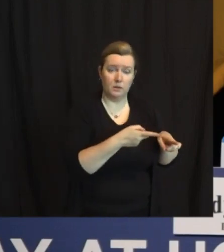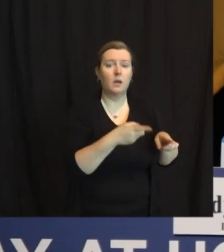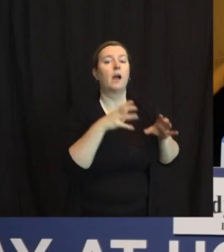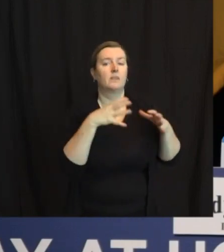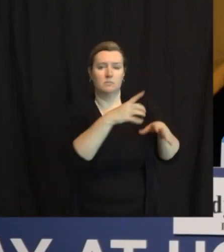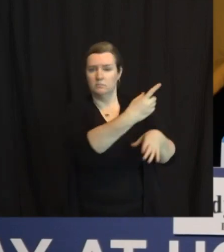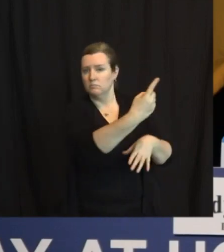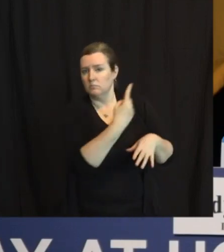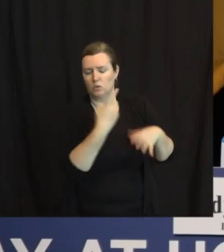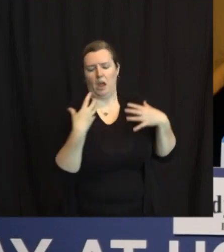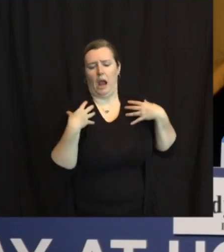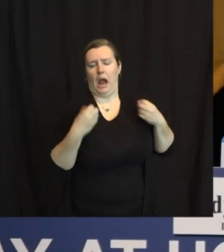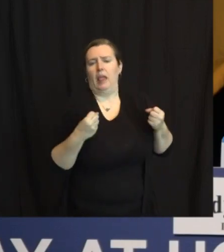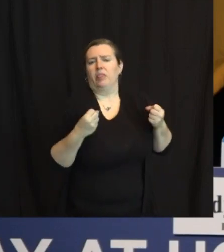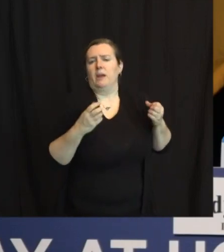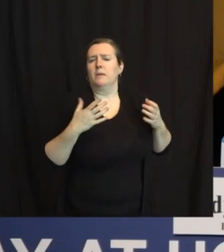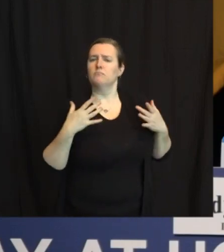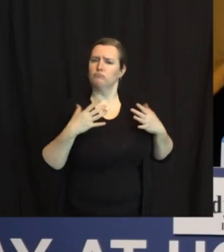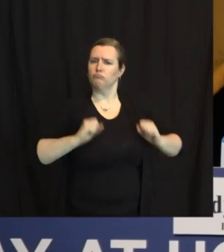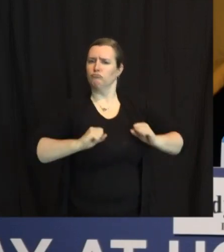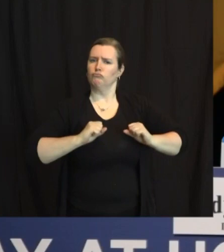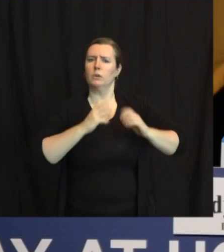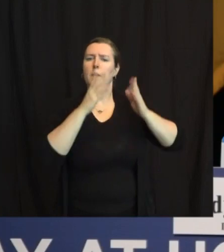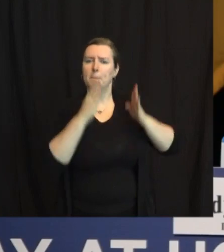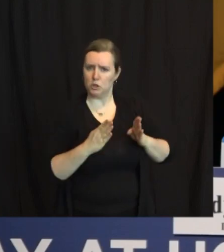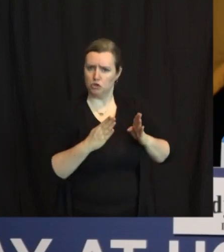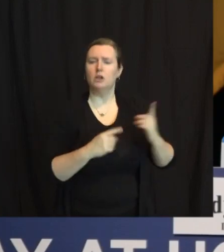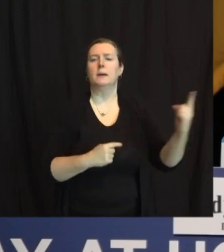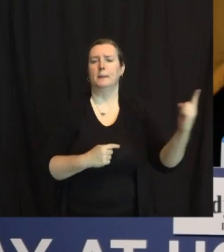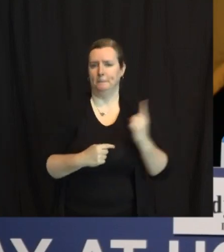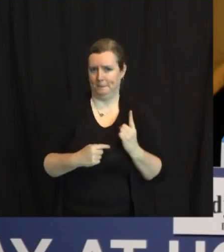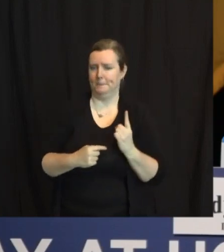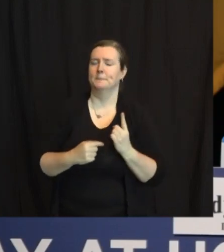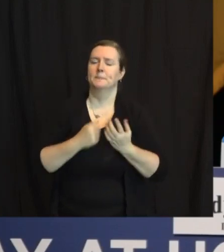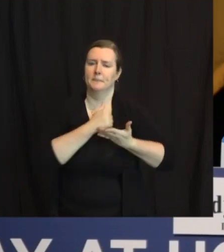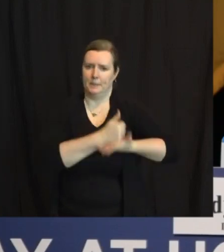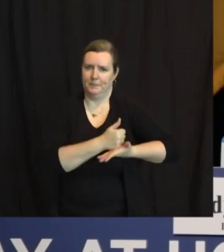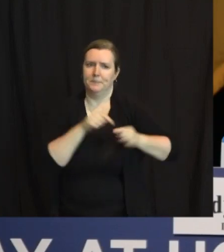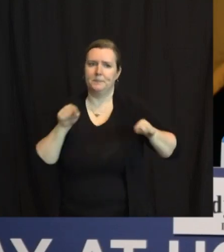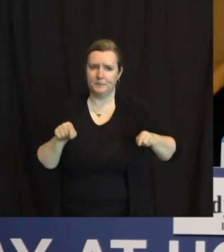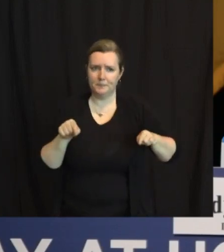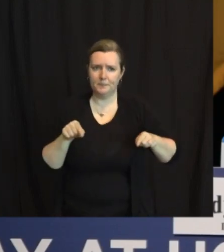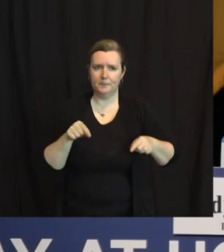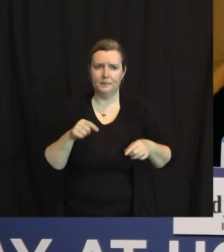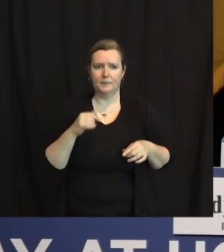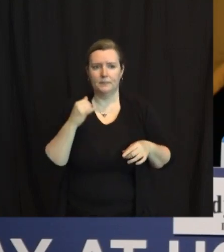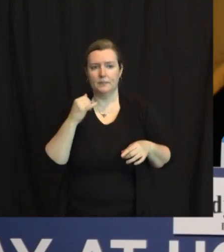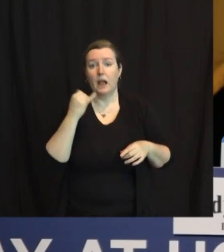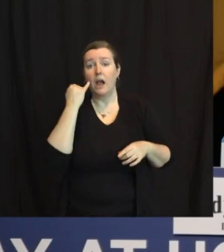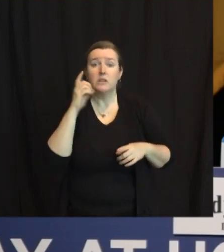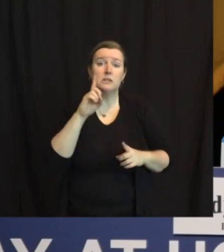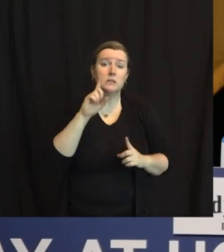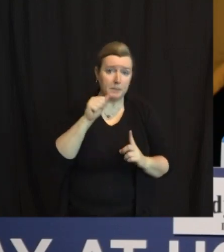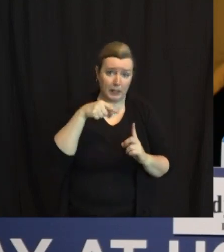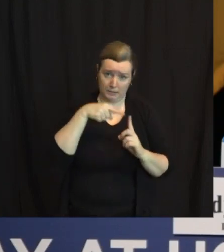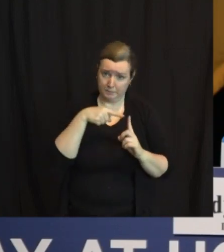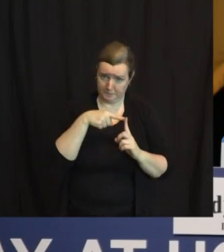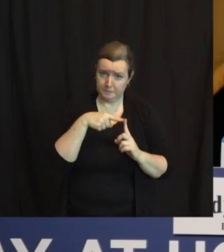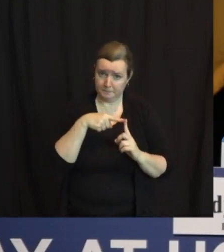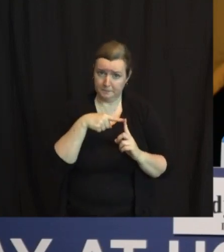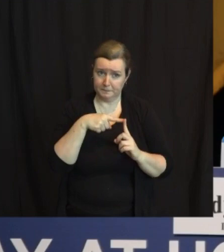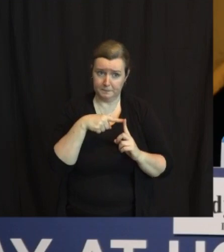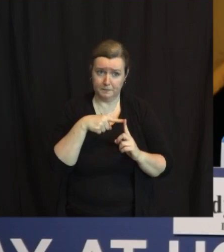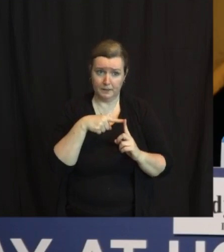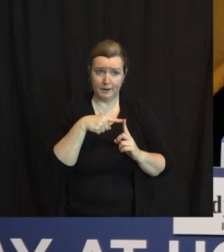is permitted to be with an individual with a disability during a hospitalization. The designated